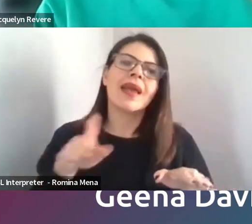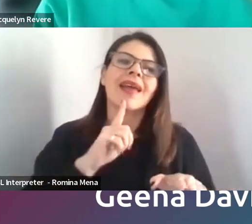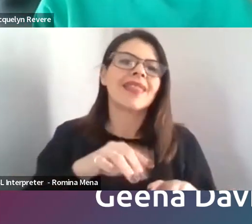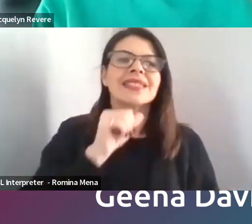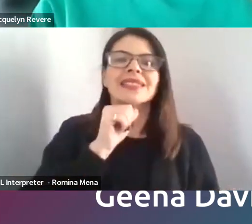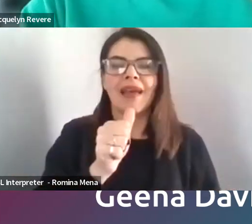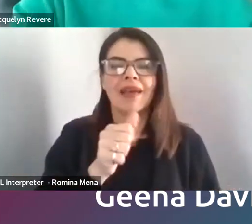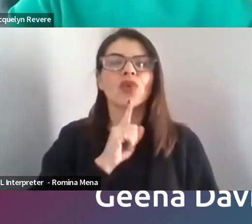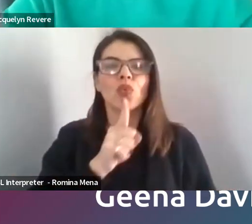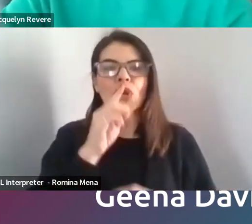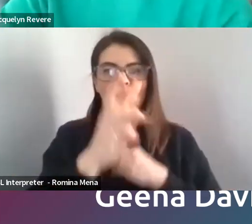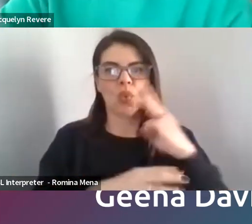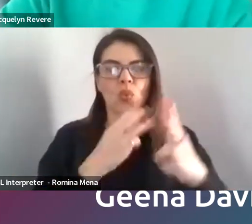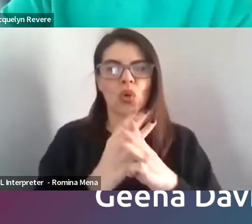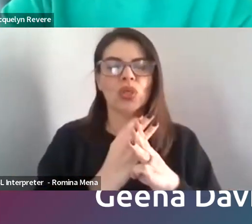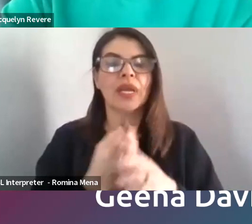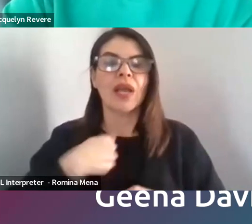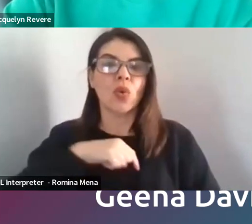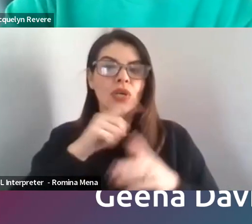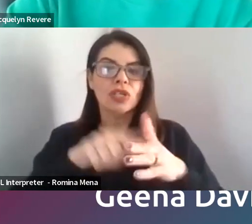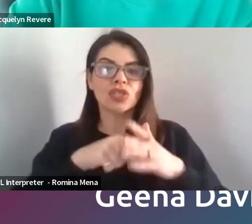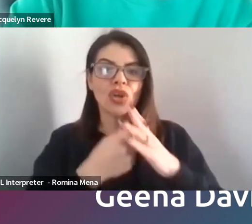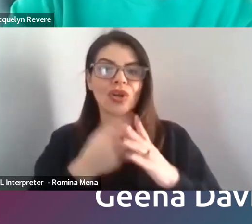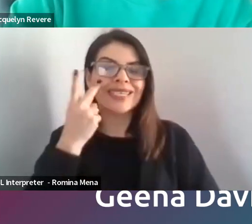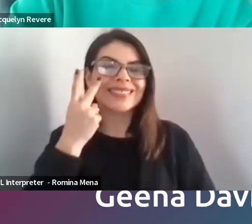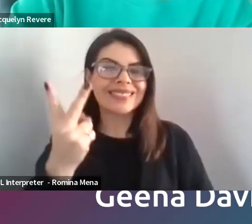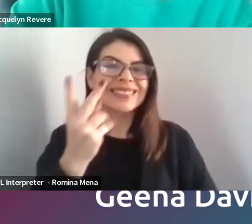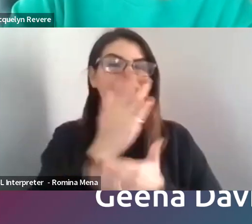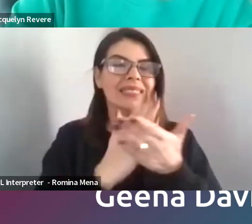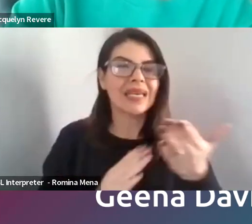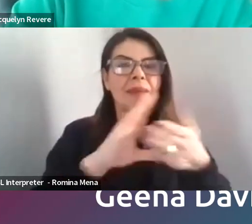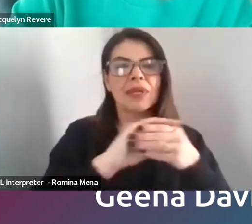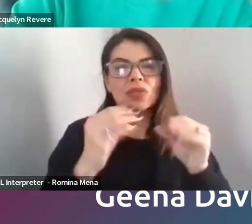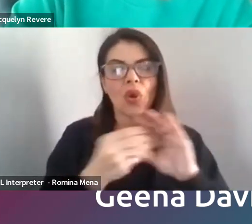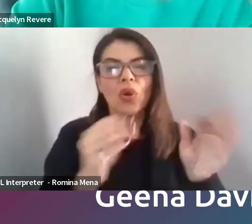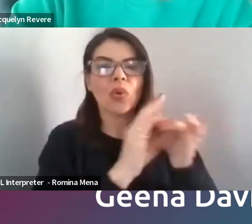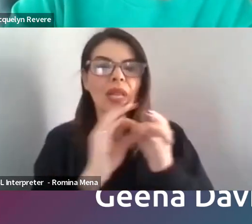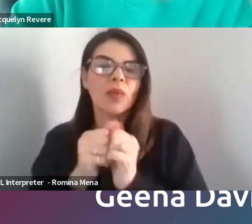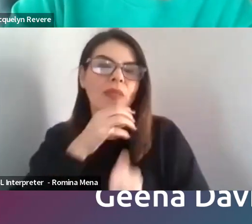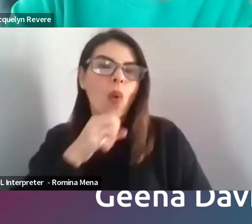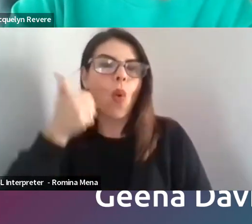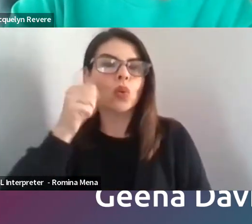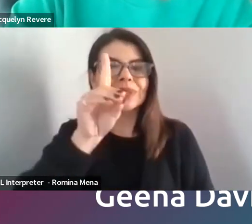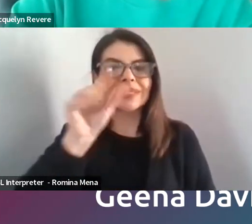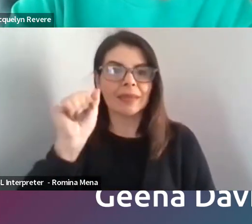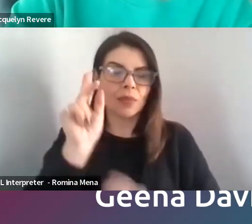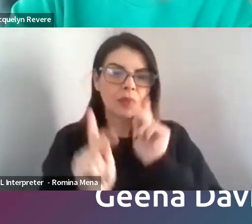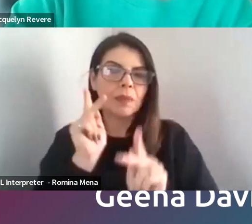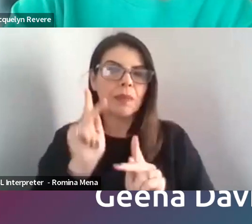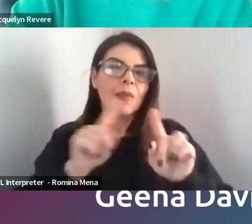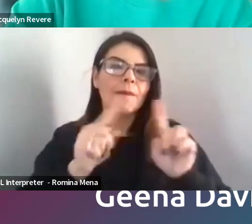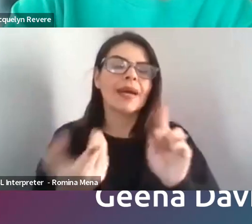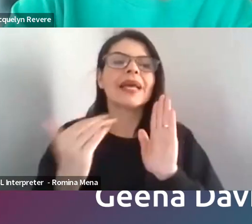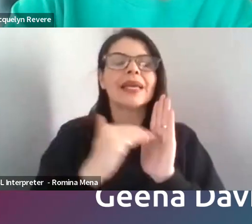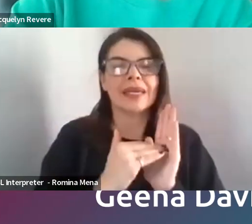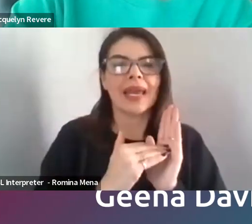real world. And we're starting to see some storylines about older and disabled people. But again,